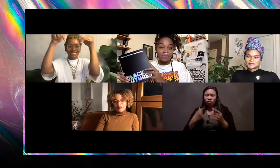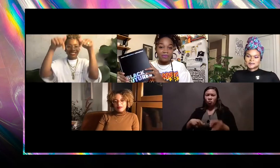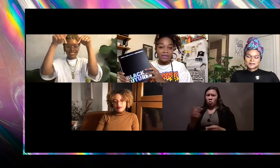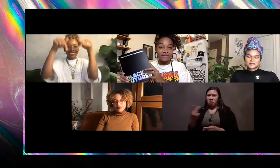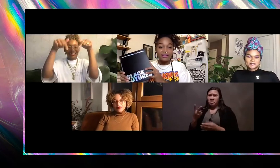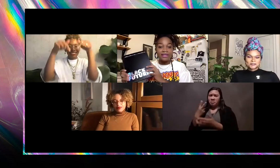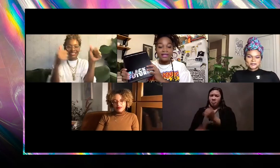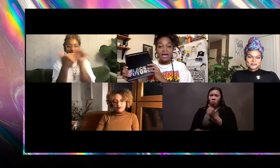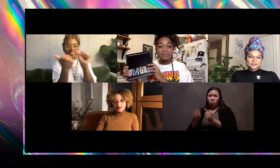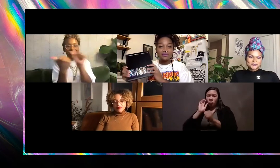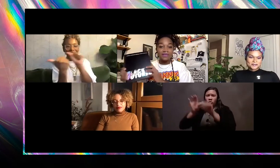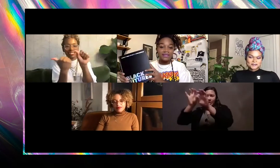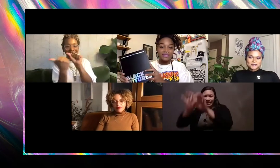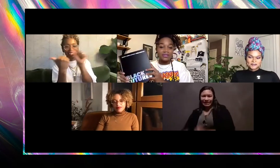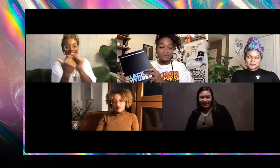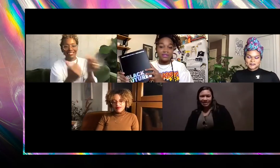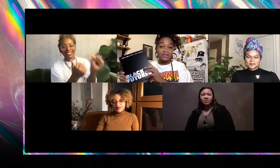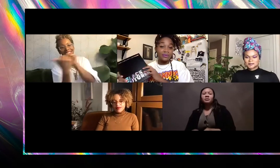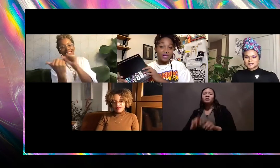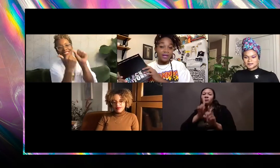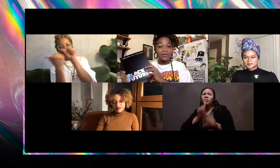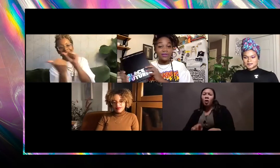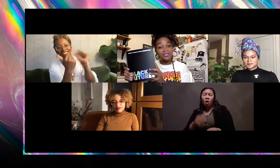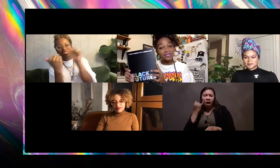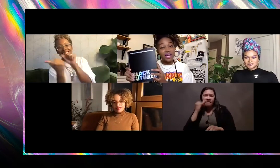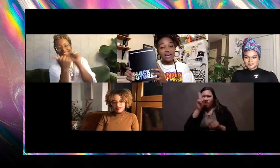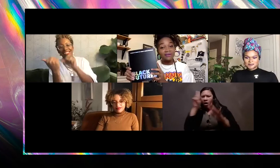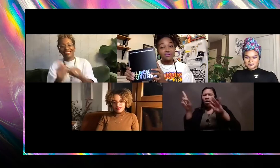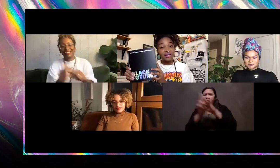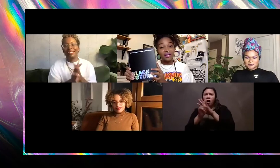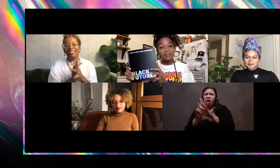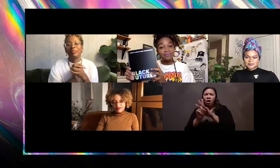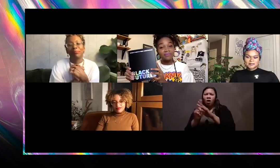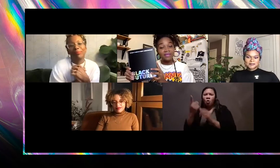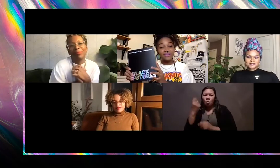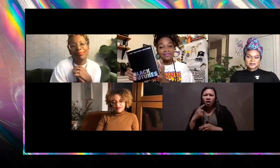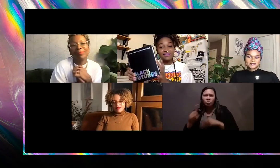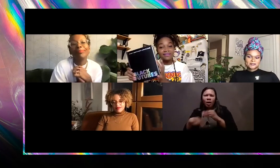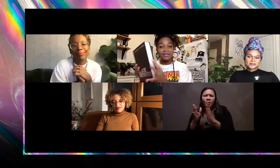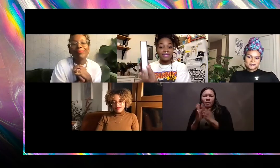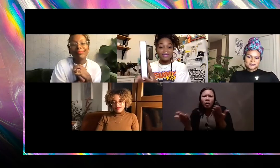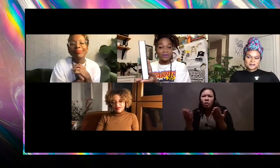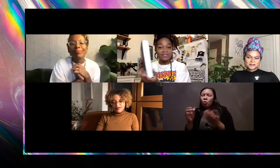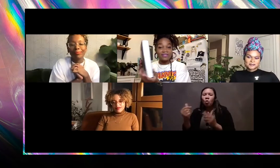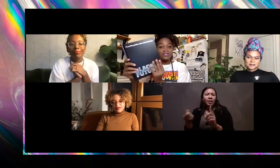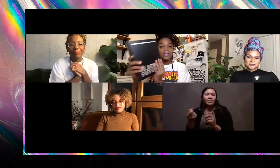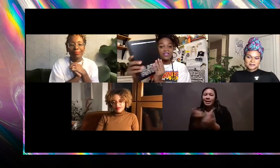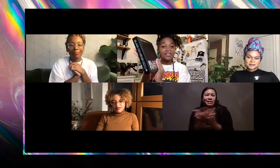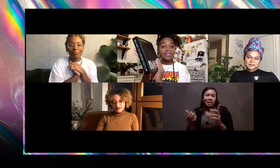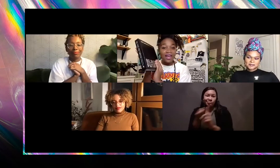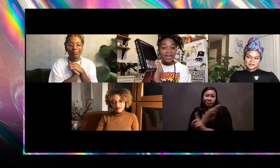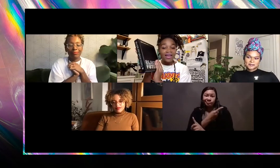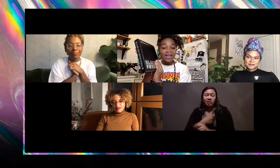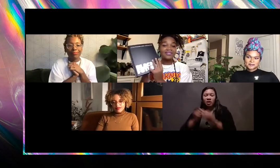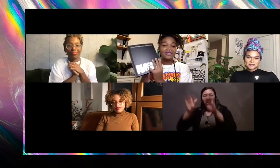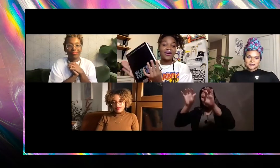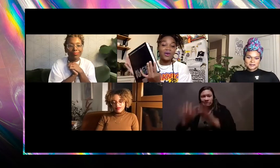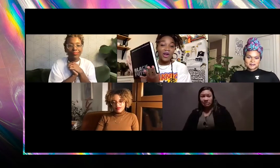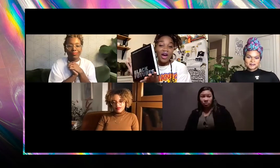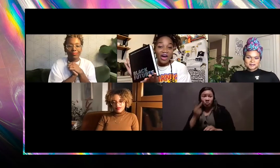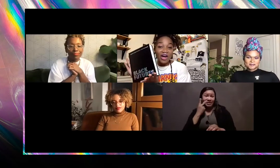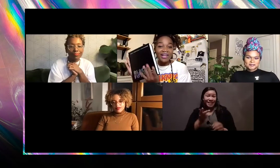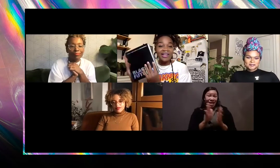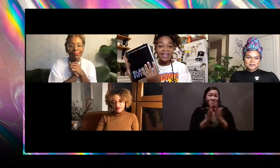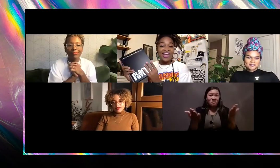about the book, please launch them into the Q&A or into the chat, because the book is, as you can see, she's thick, there's a lot